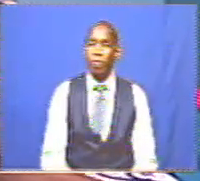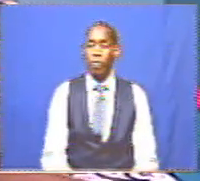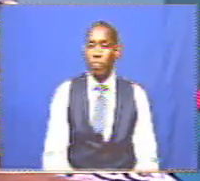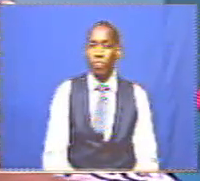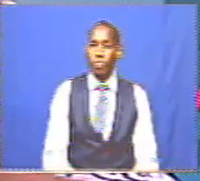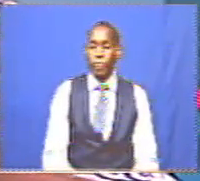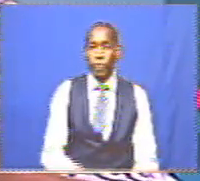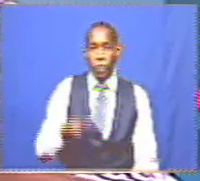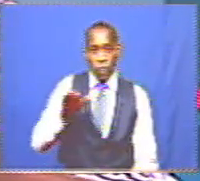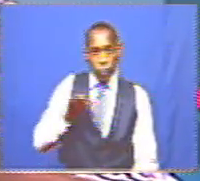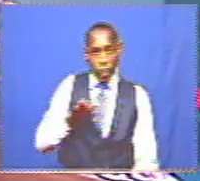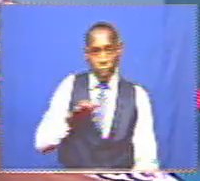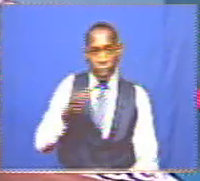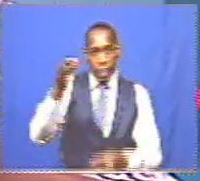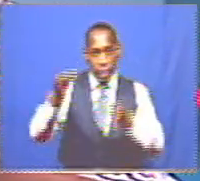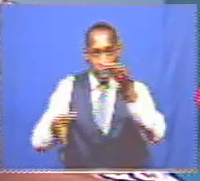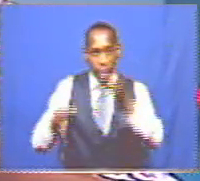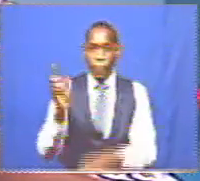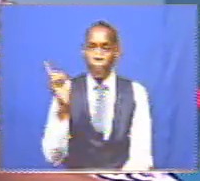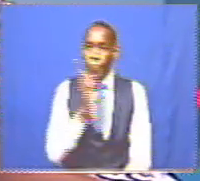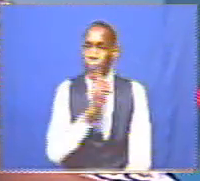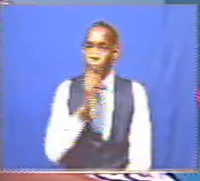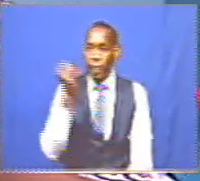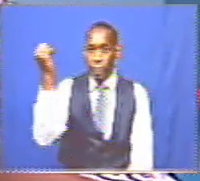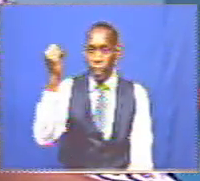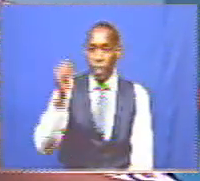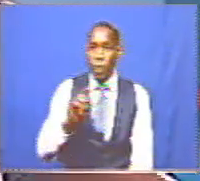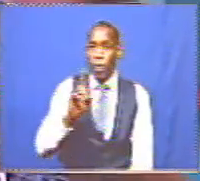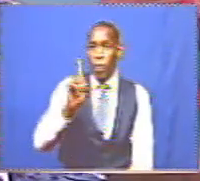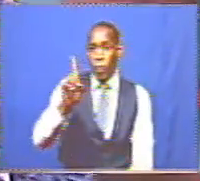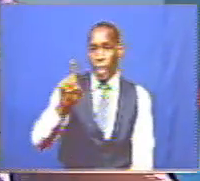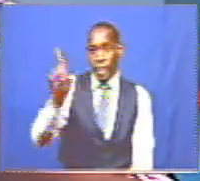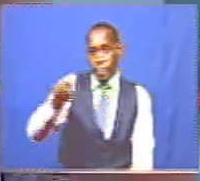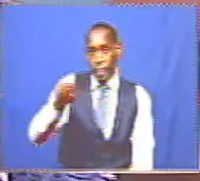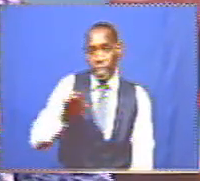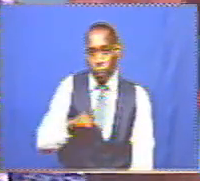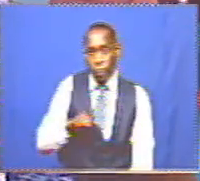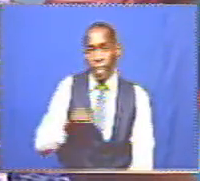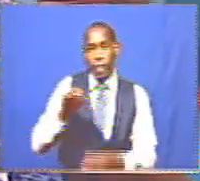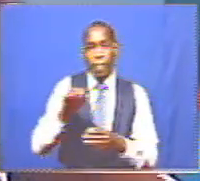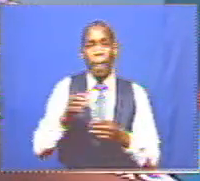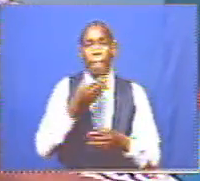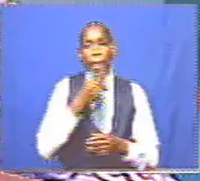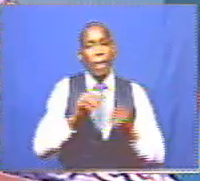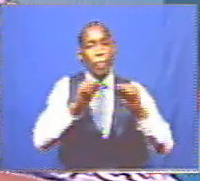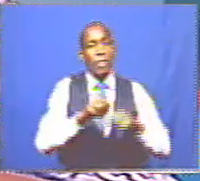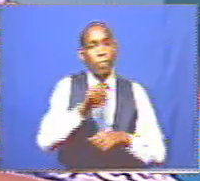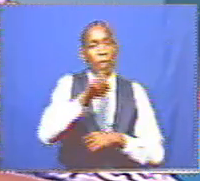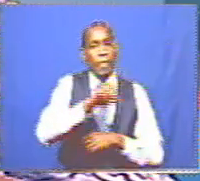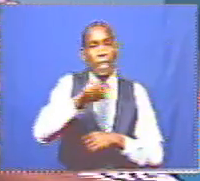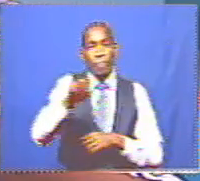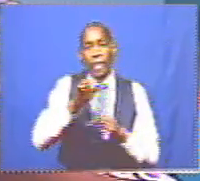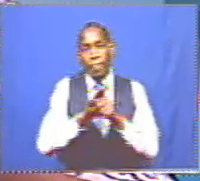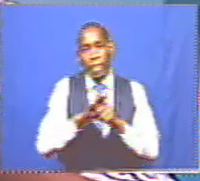and women are judged very harshly within politics. One mistake that a woman makes, a man can make 100 of them, and it won't make a